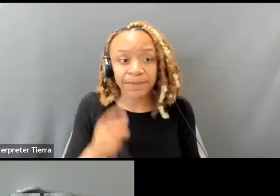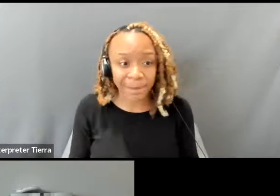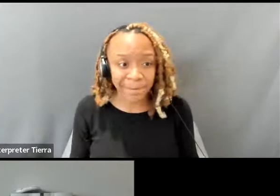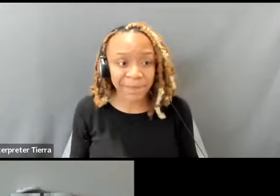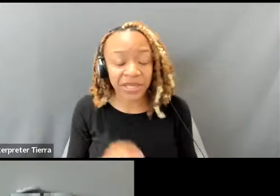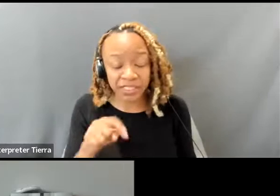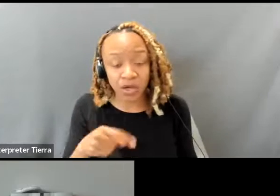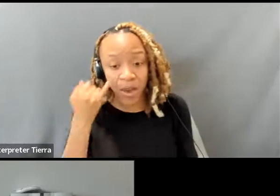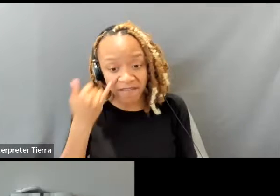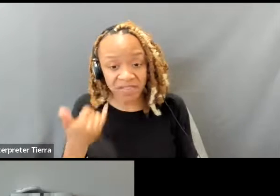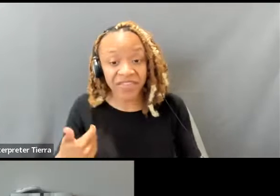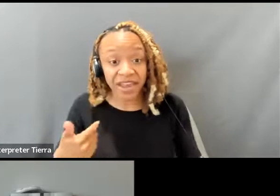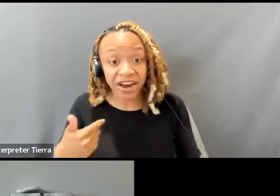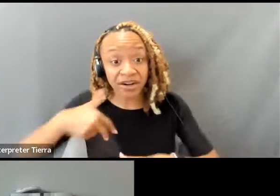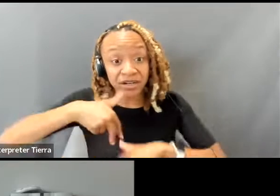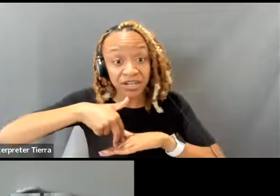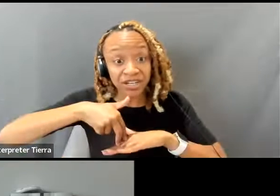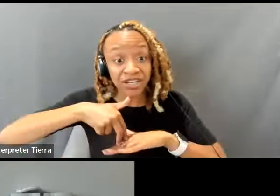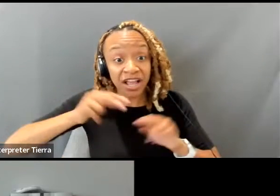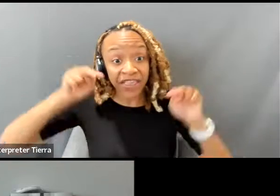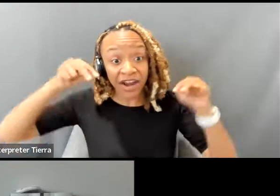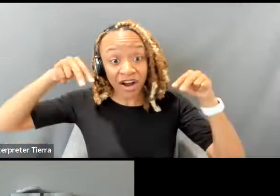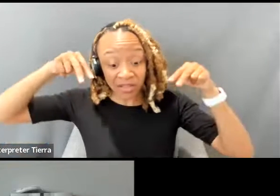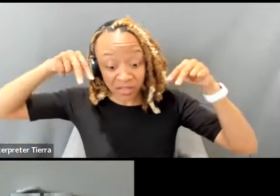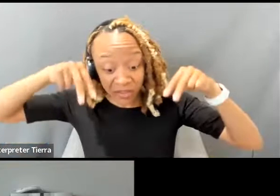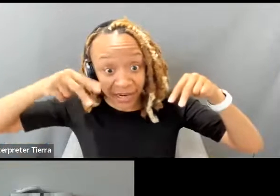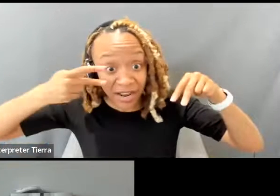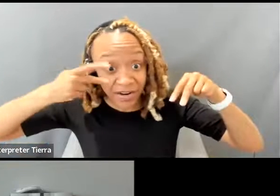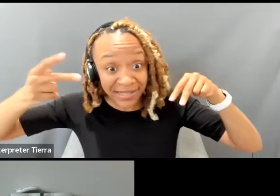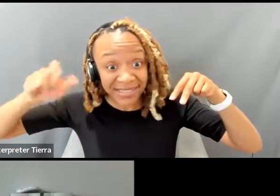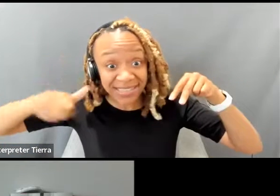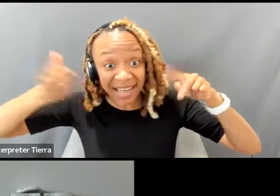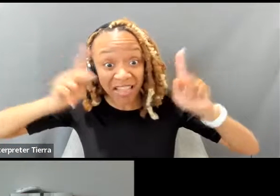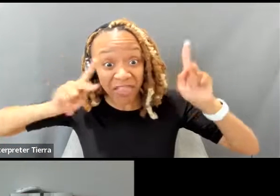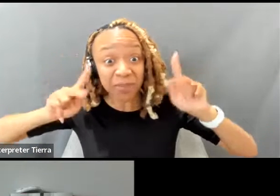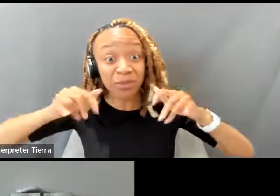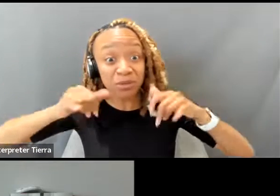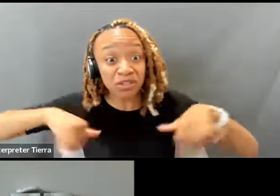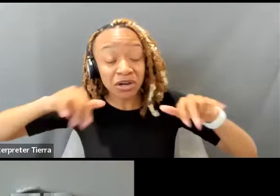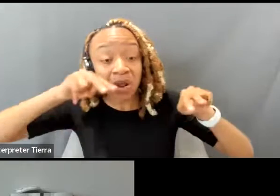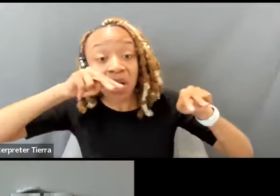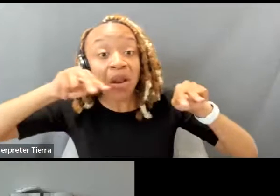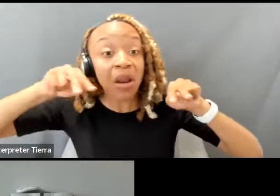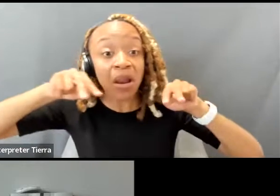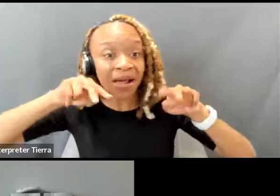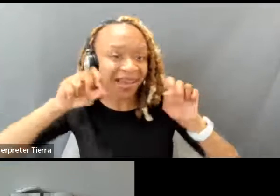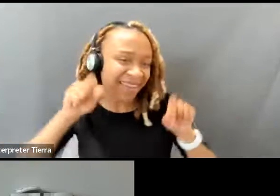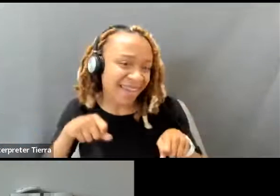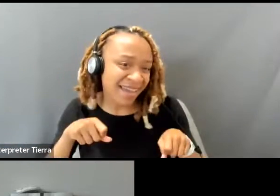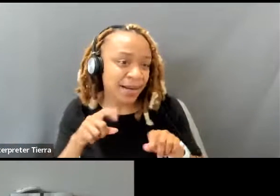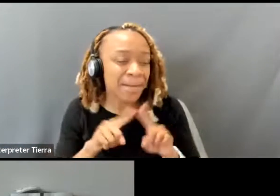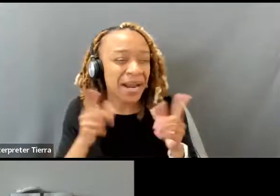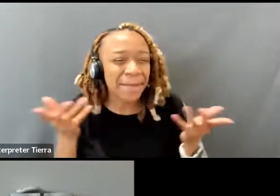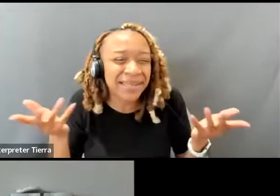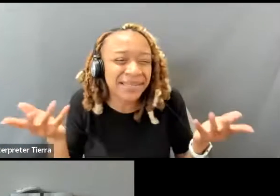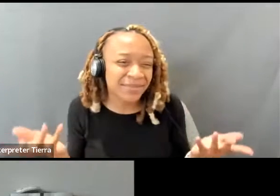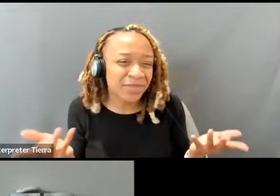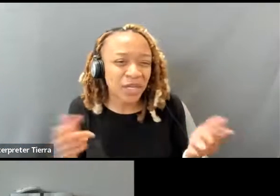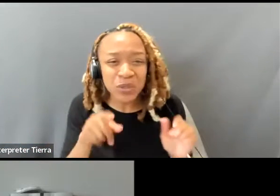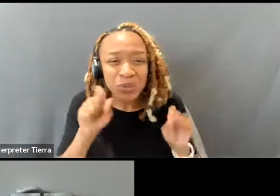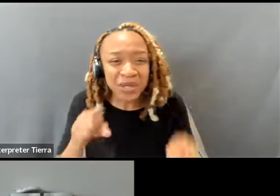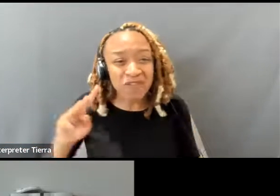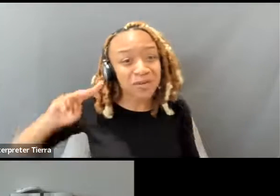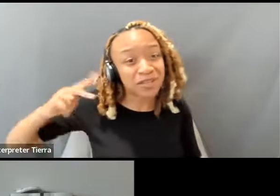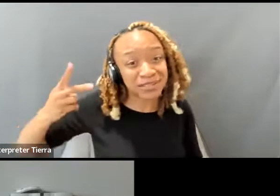top of their rooftop deck, they're looking down into their neighbors' yards, Yeah. which you could all say you can do from your second